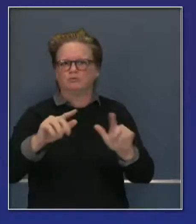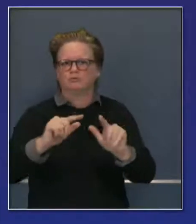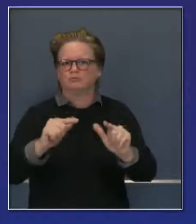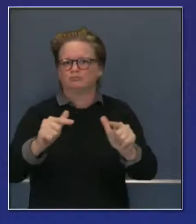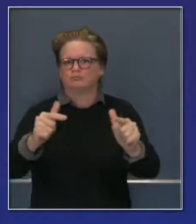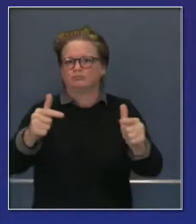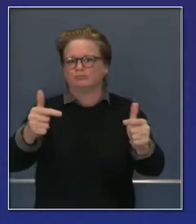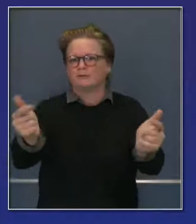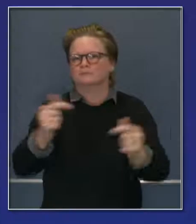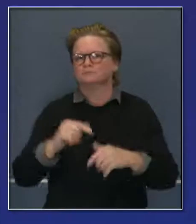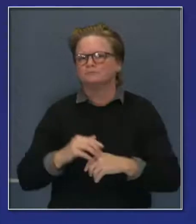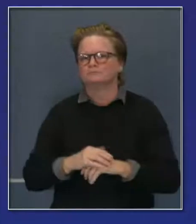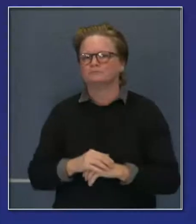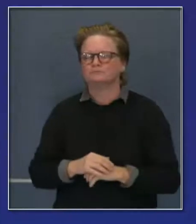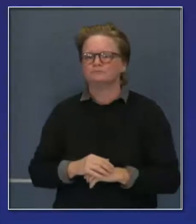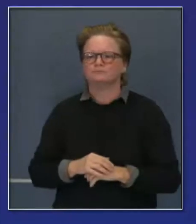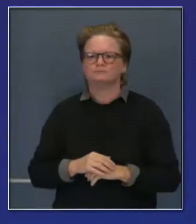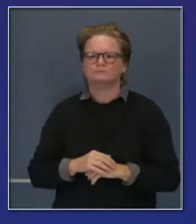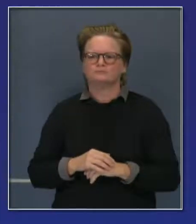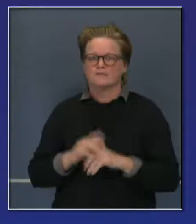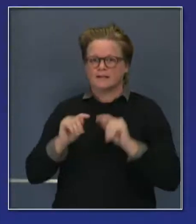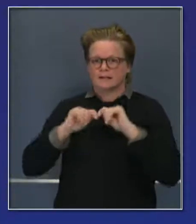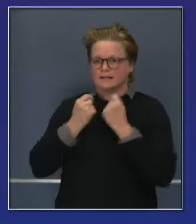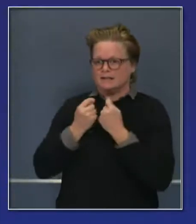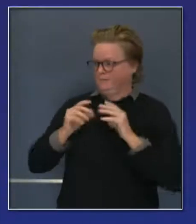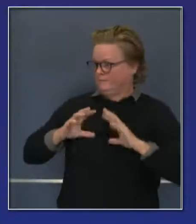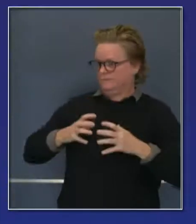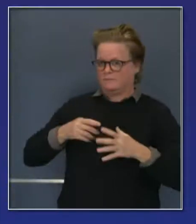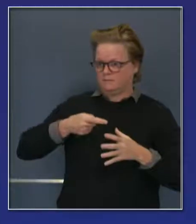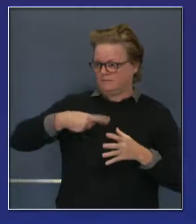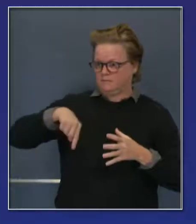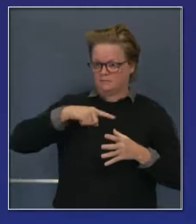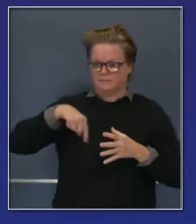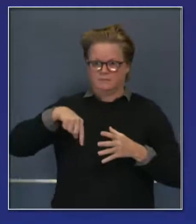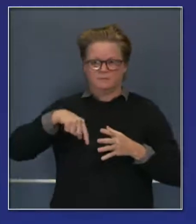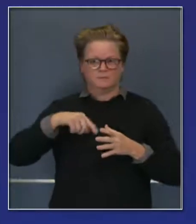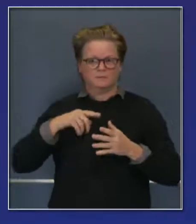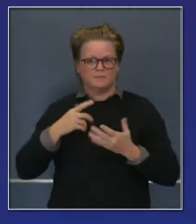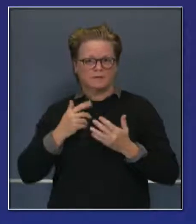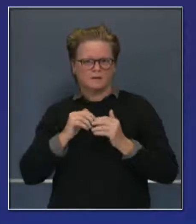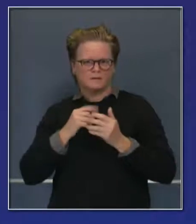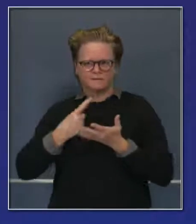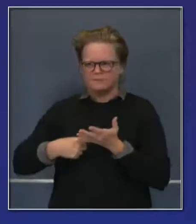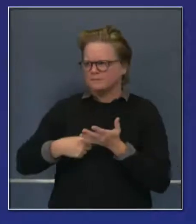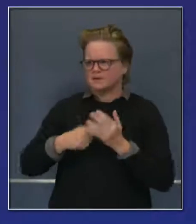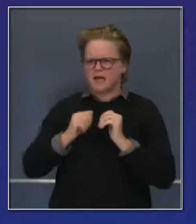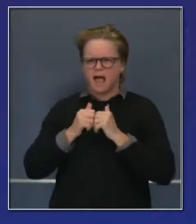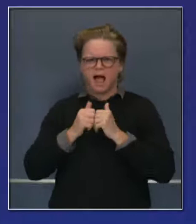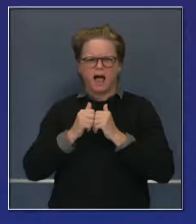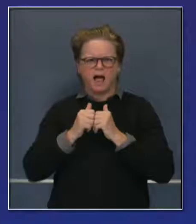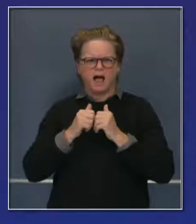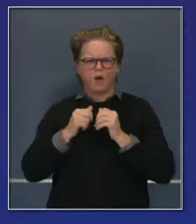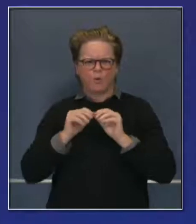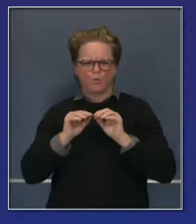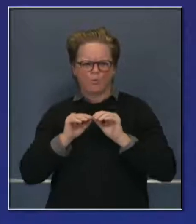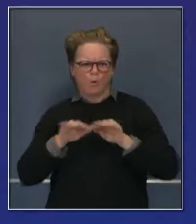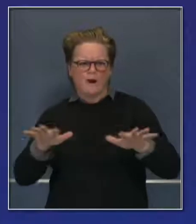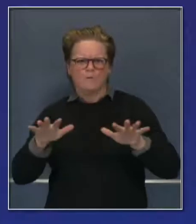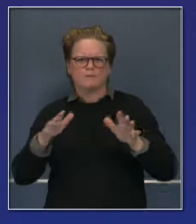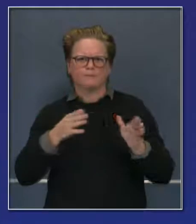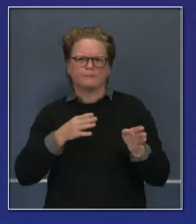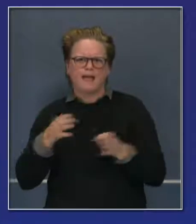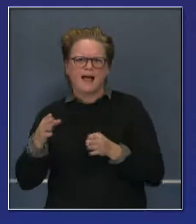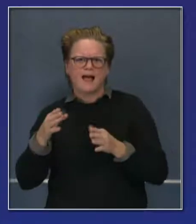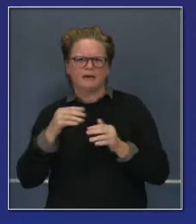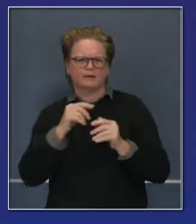group in particular because this is the how. We know what the what is now. There are many different groups working to advance